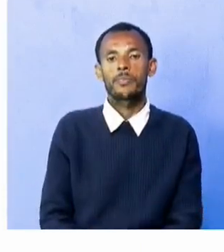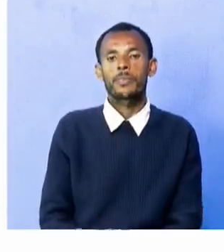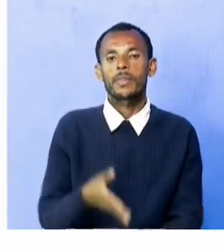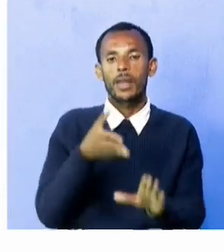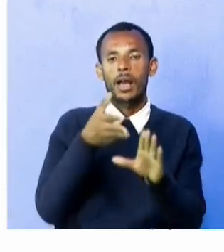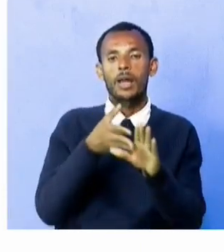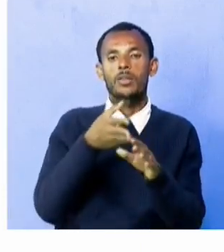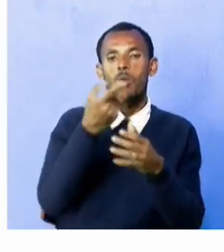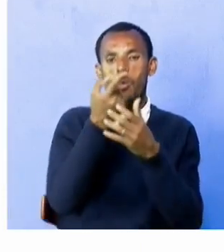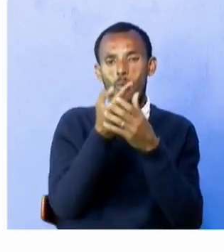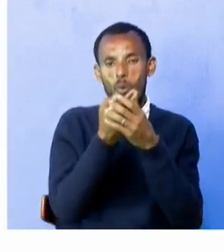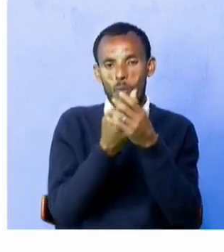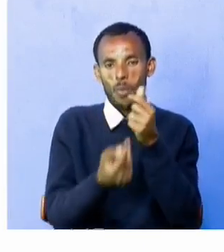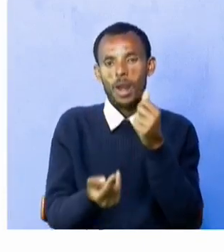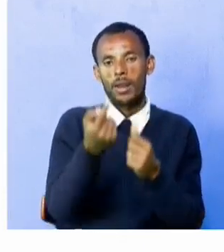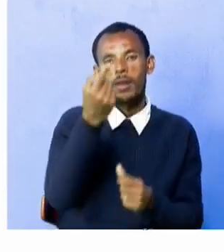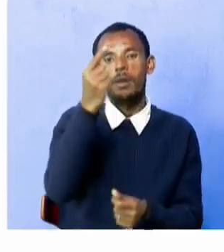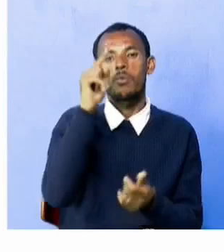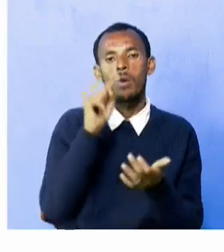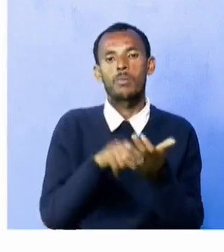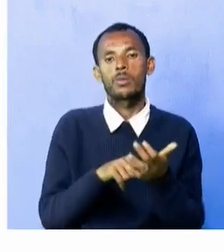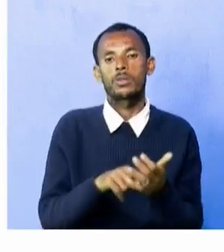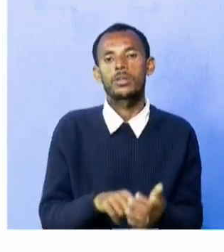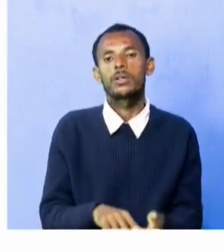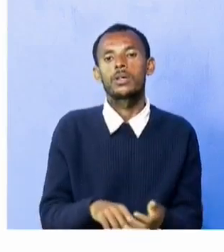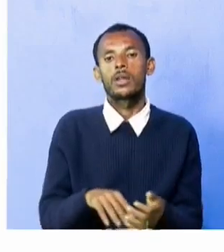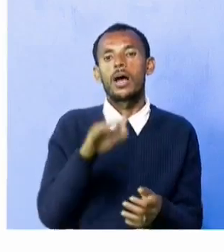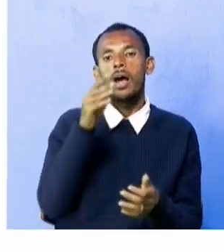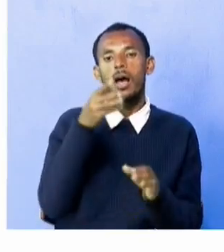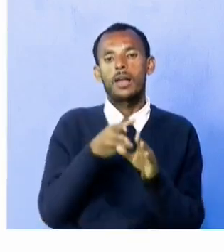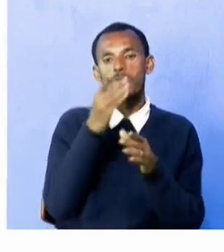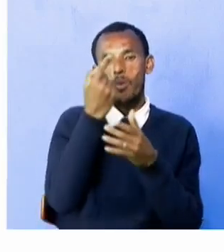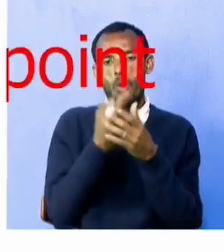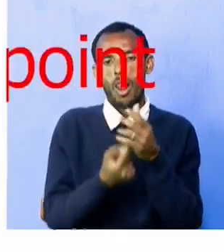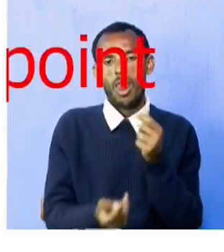at only 1 point. At only